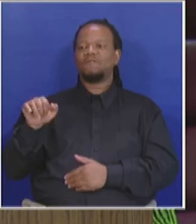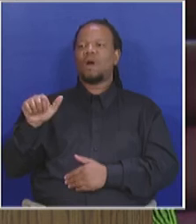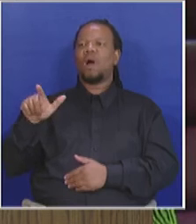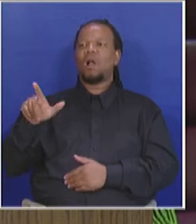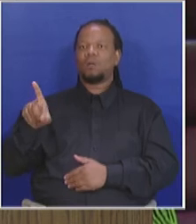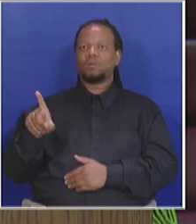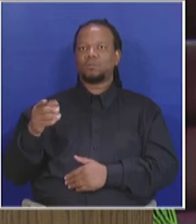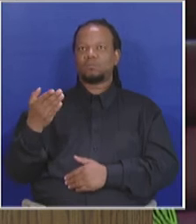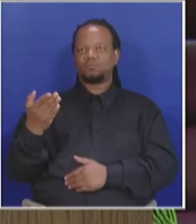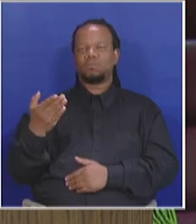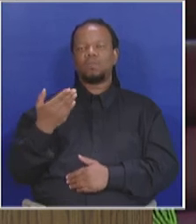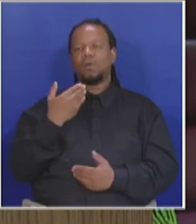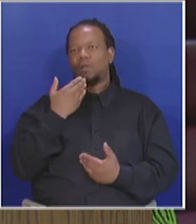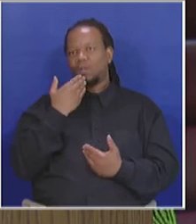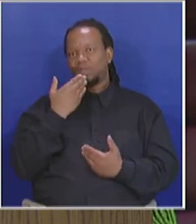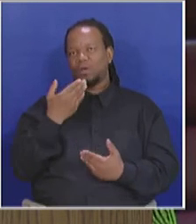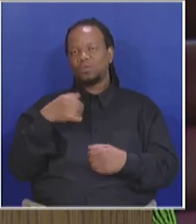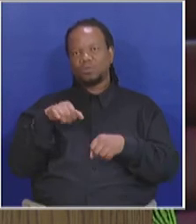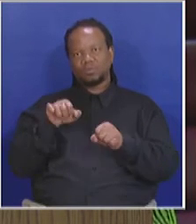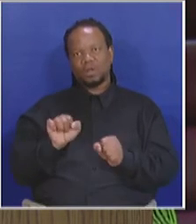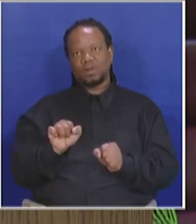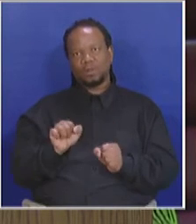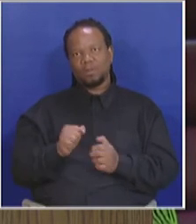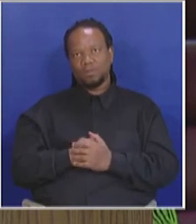Thank you, Chairperson. Mine is without notice.